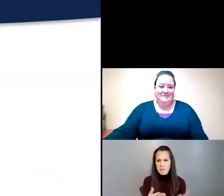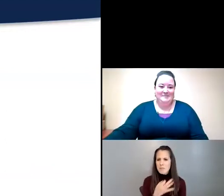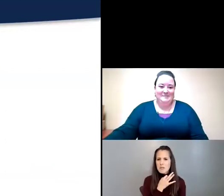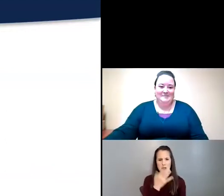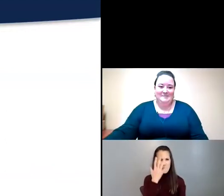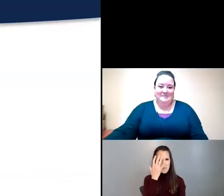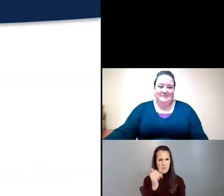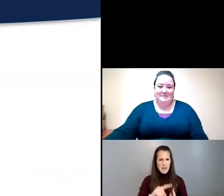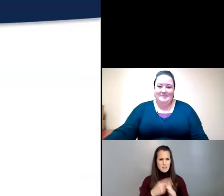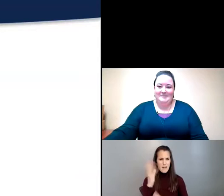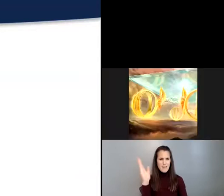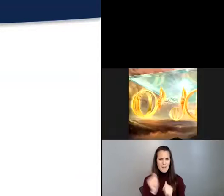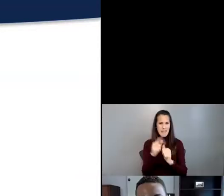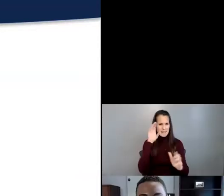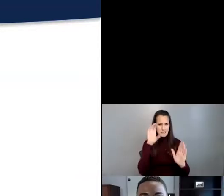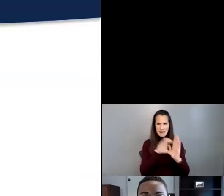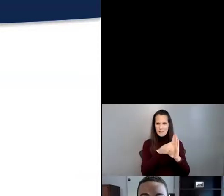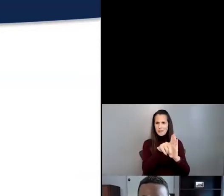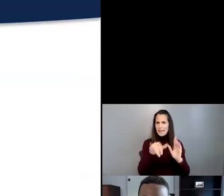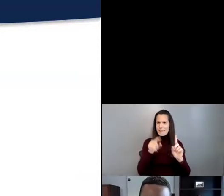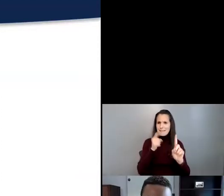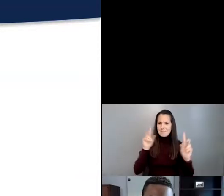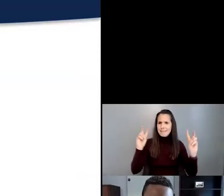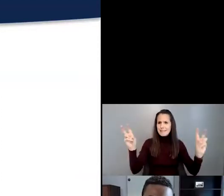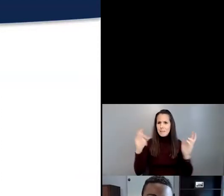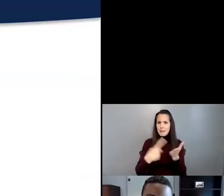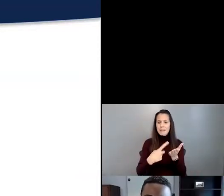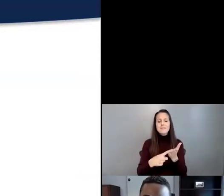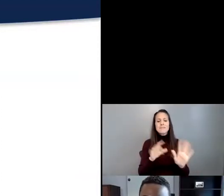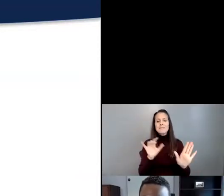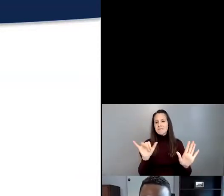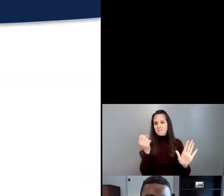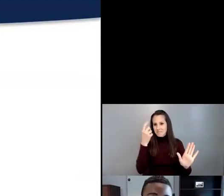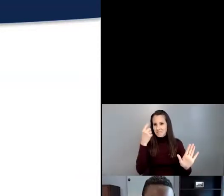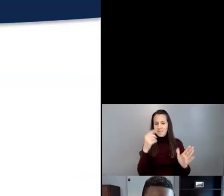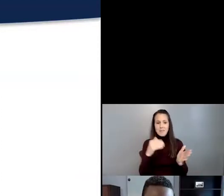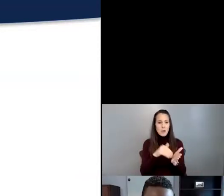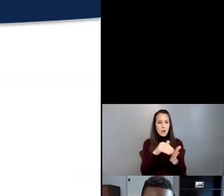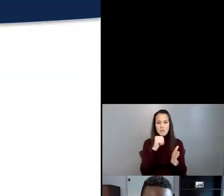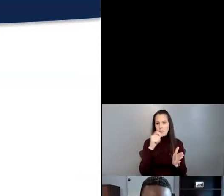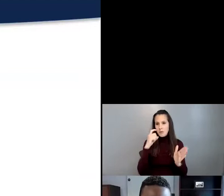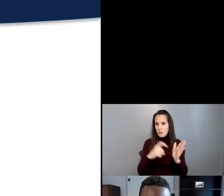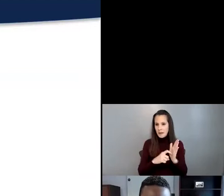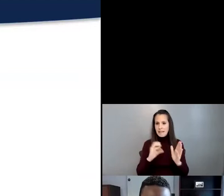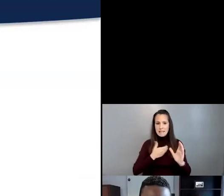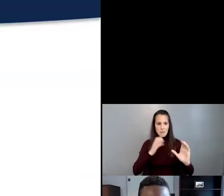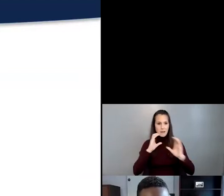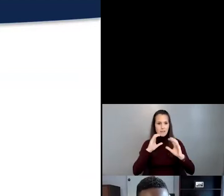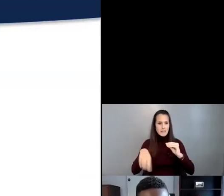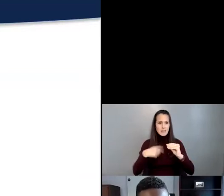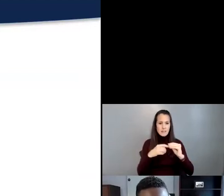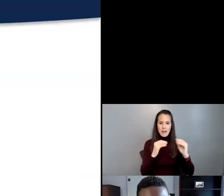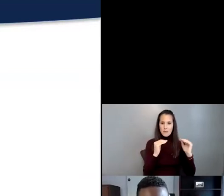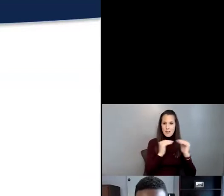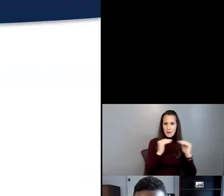because we don't often recognize that in conversations that we are having about trying to then reach equity or equality, that we don't